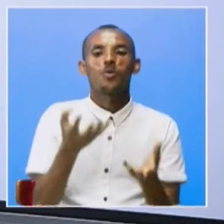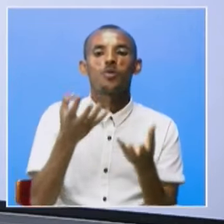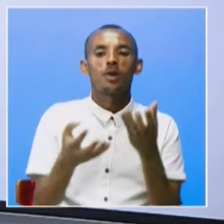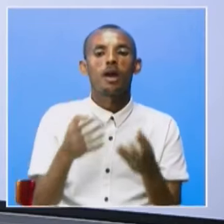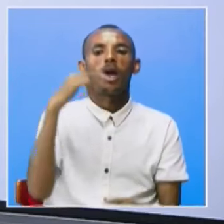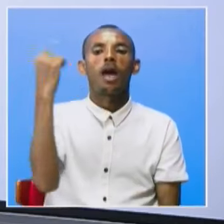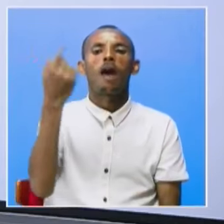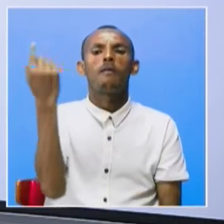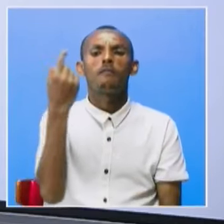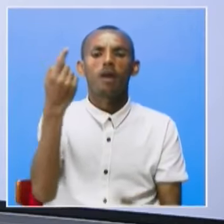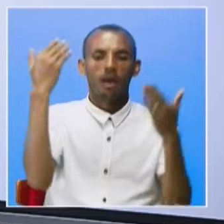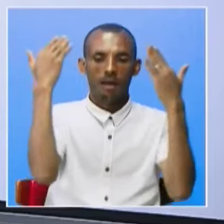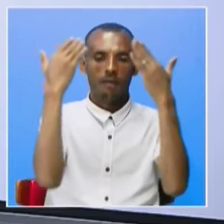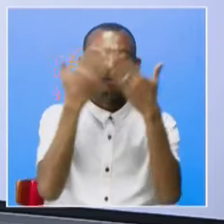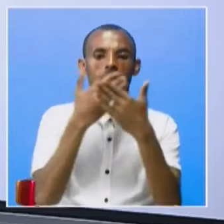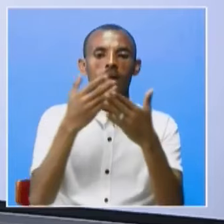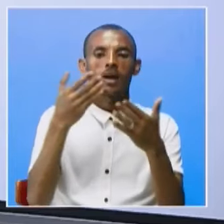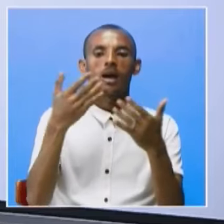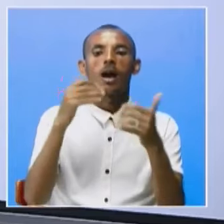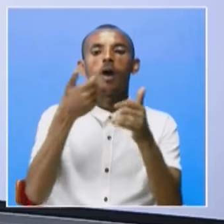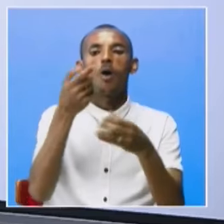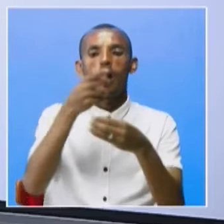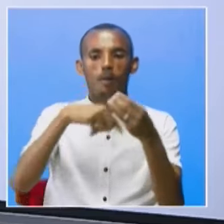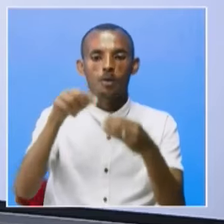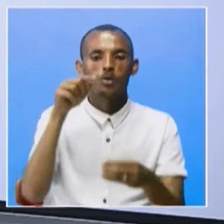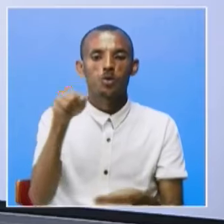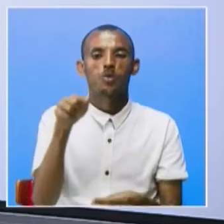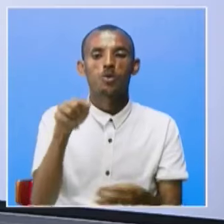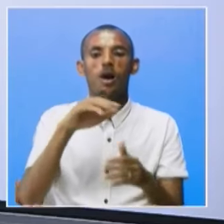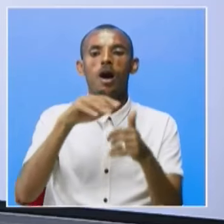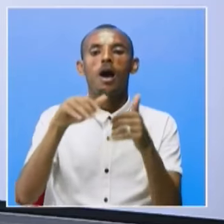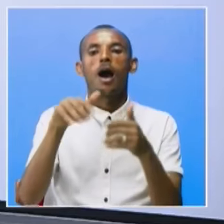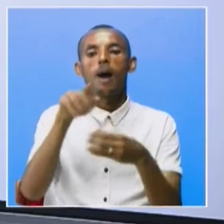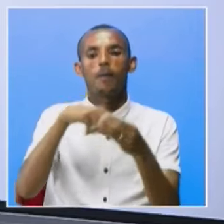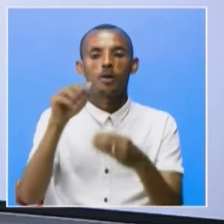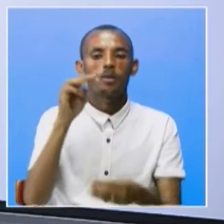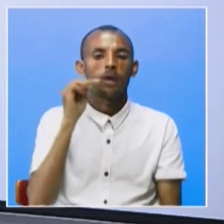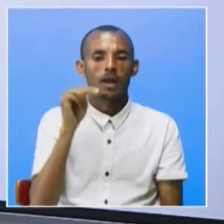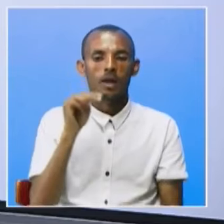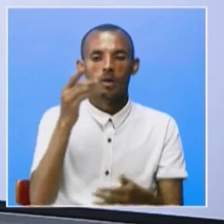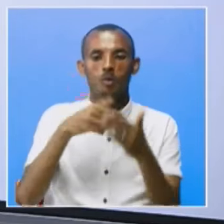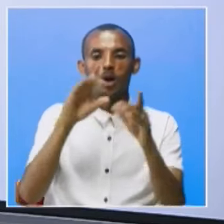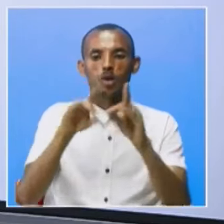every evening. How about you, about Mary? What do you say?